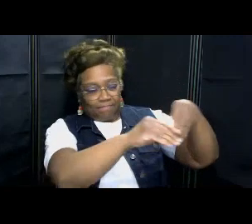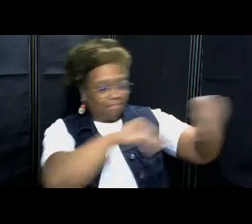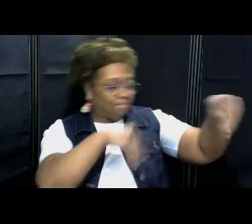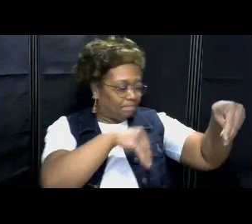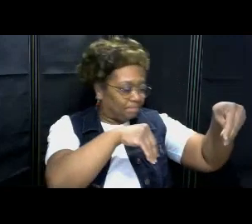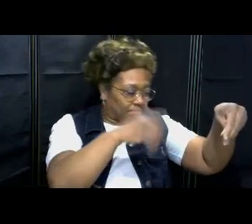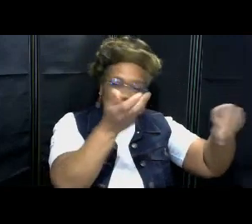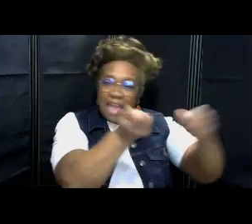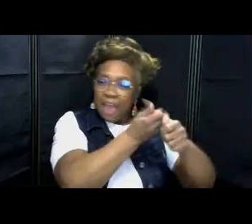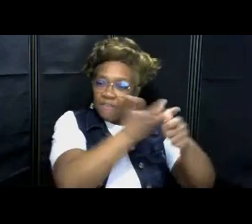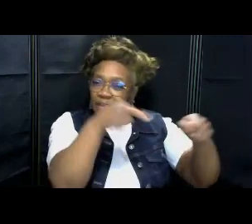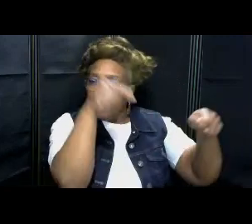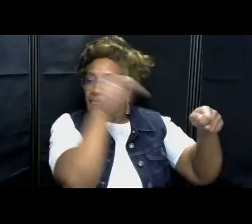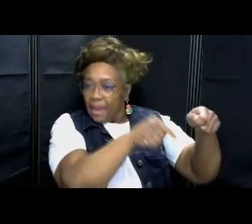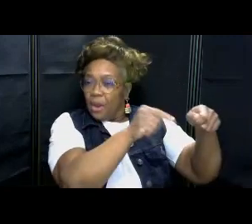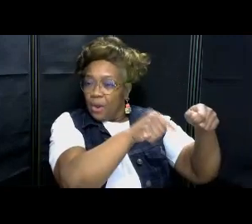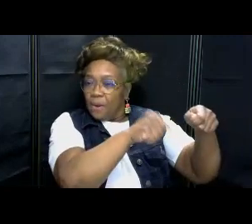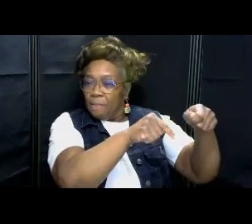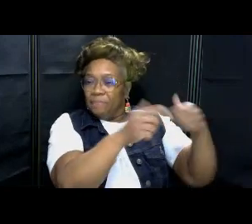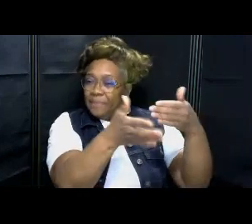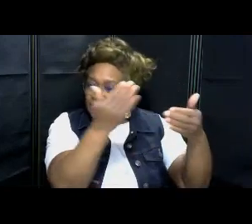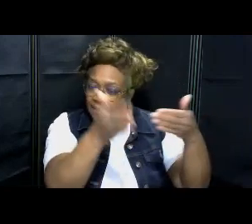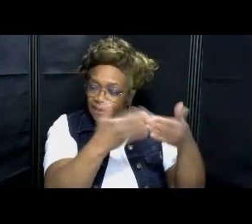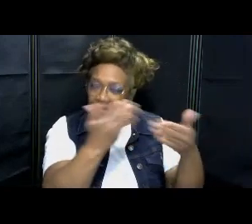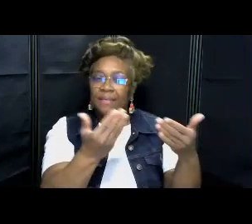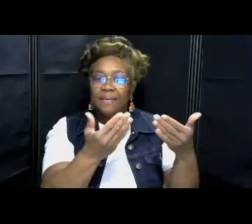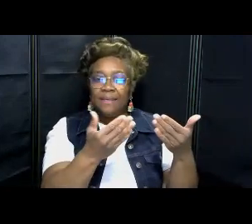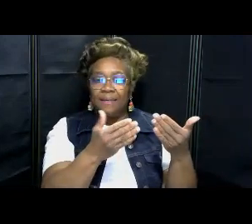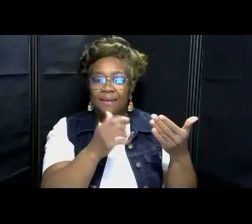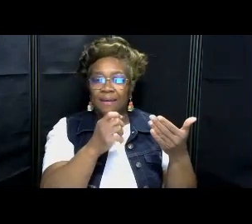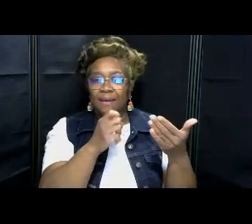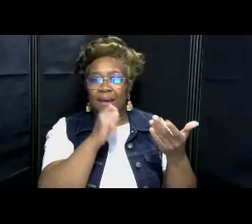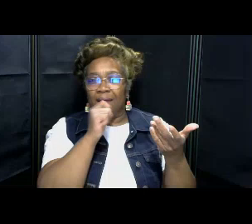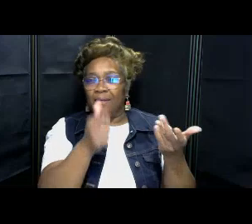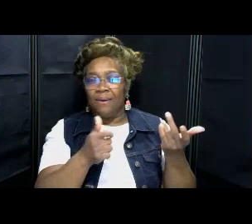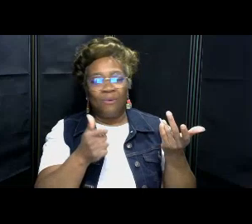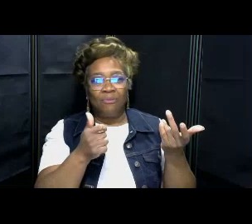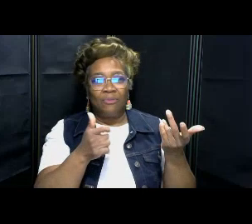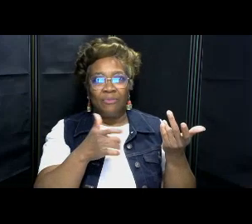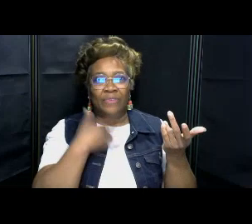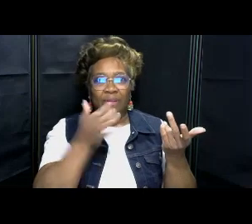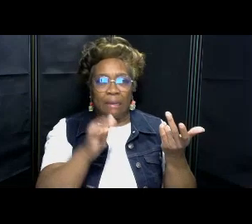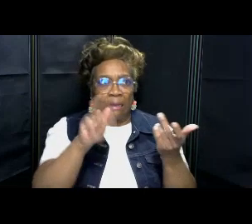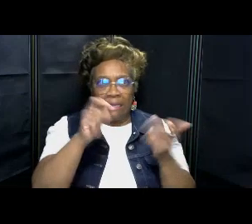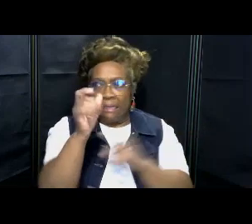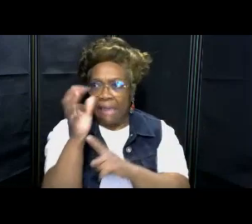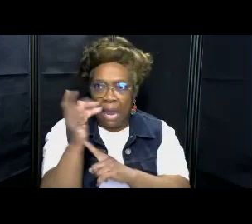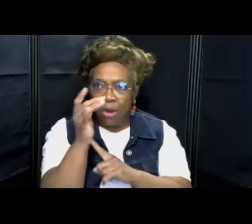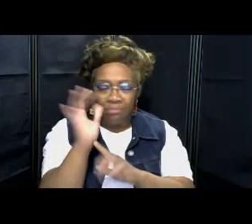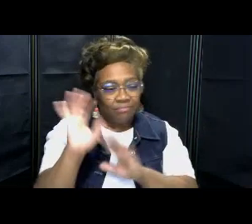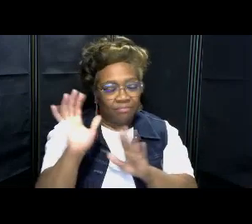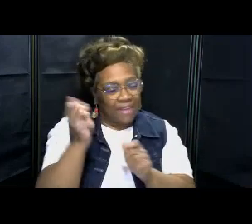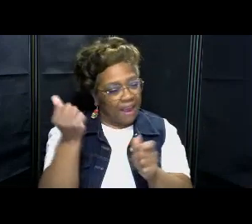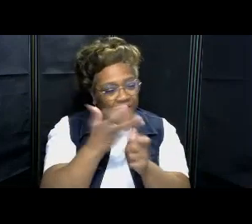much easier and it's convenient, and it doesn't make you tempted to go and light a candle.